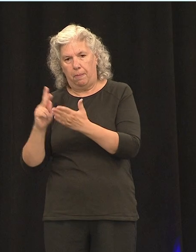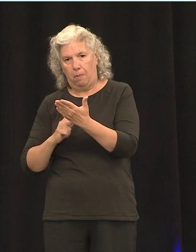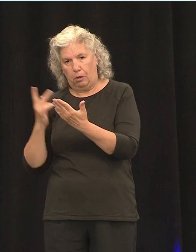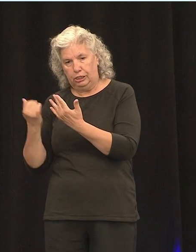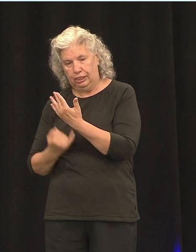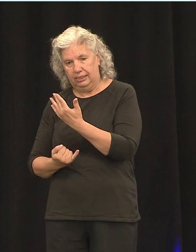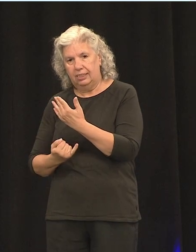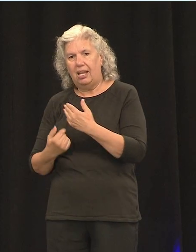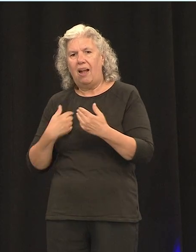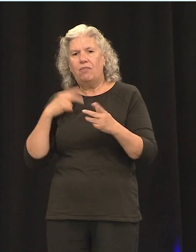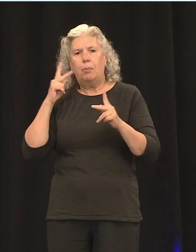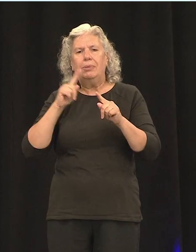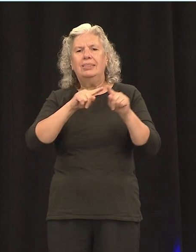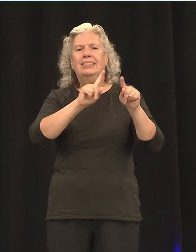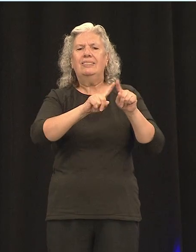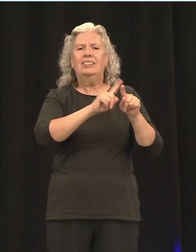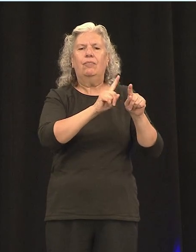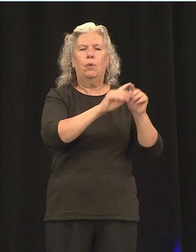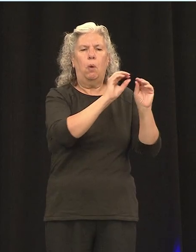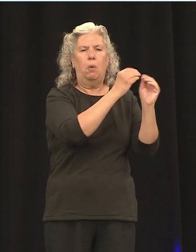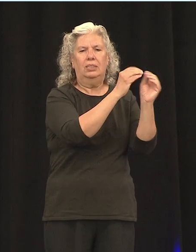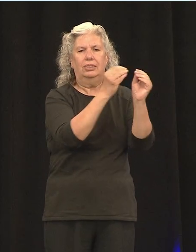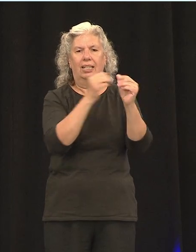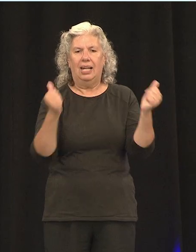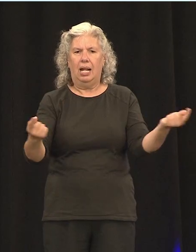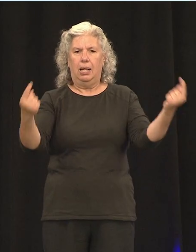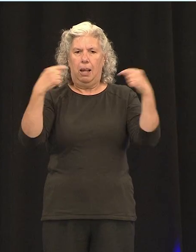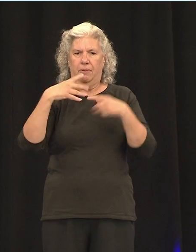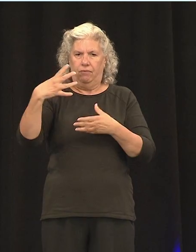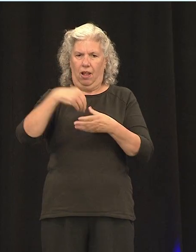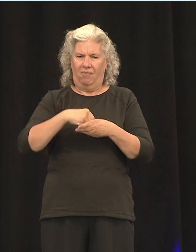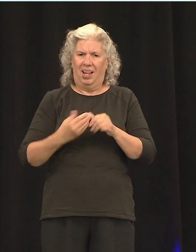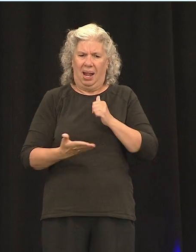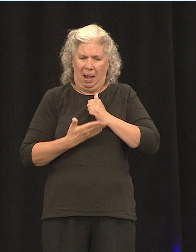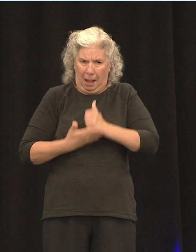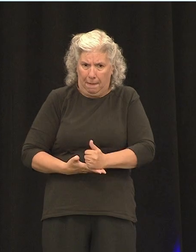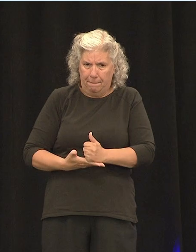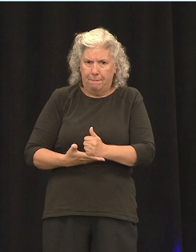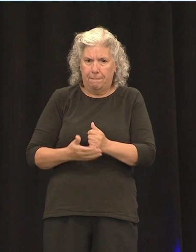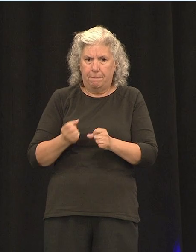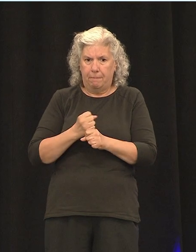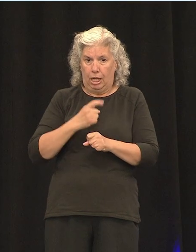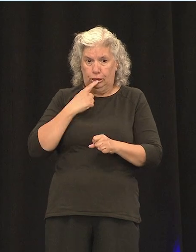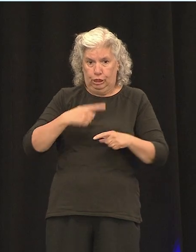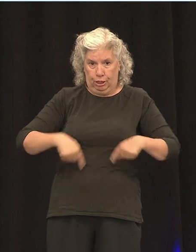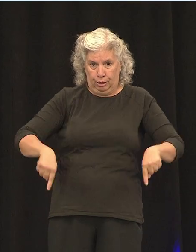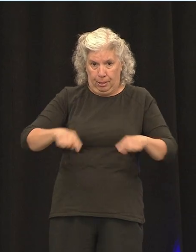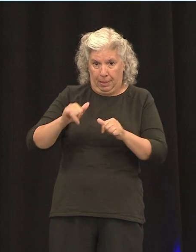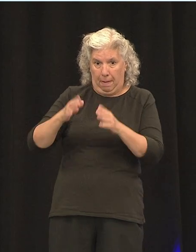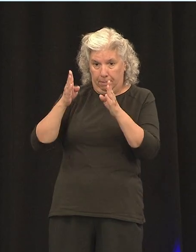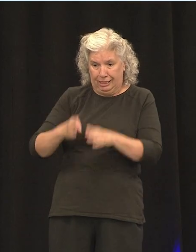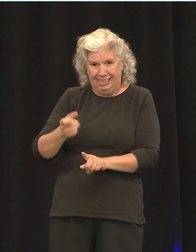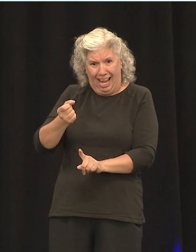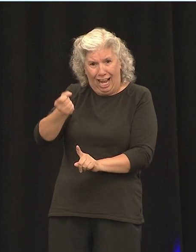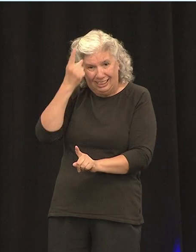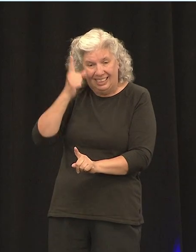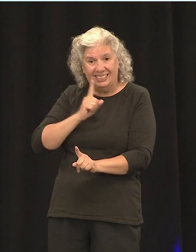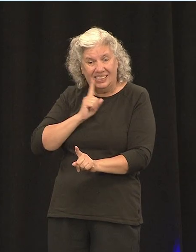can come and help you supplement and make sure that somebody who understands deafblindness is there with you along the way.